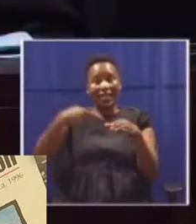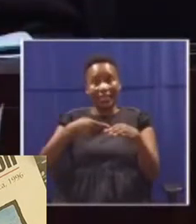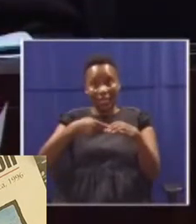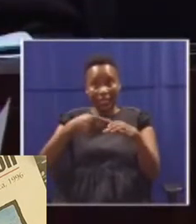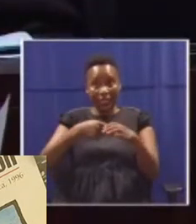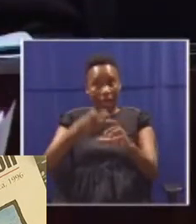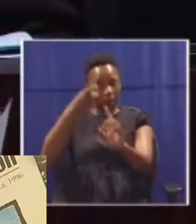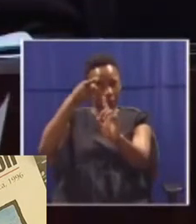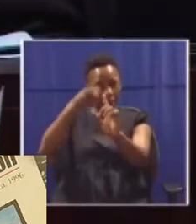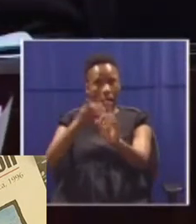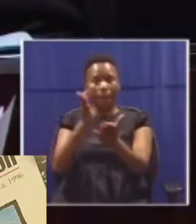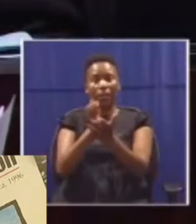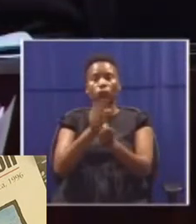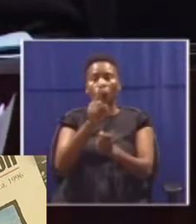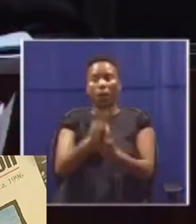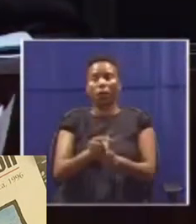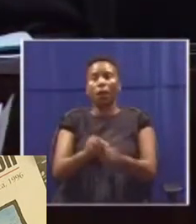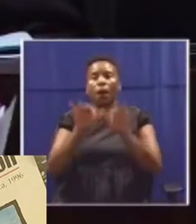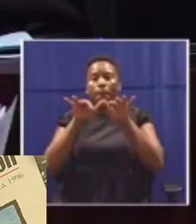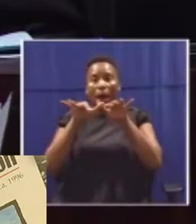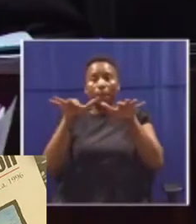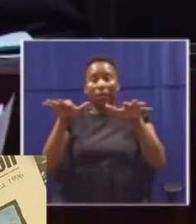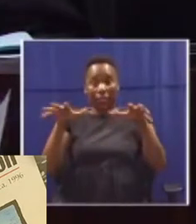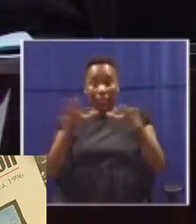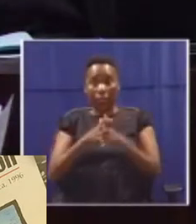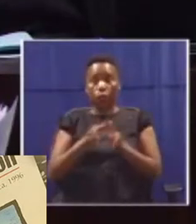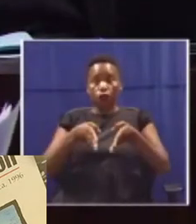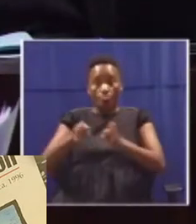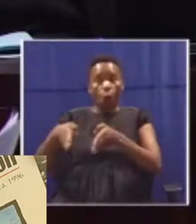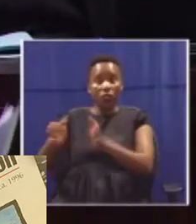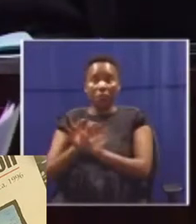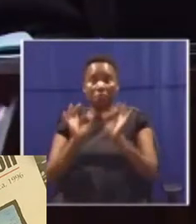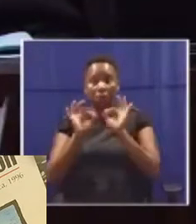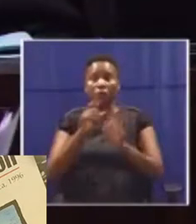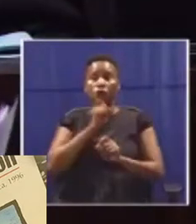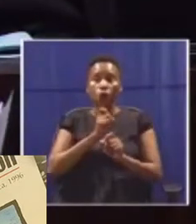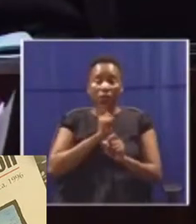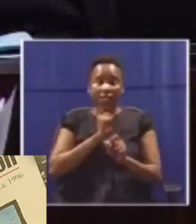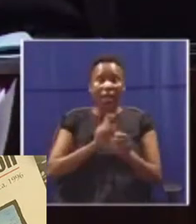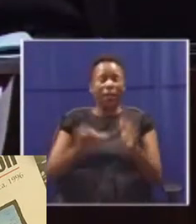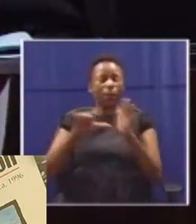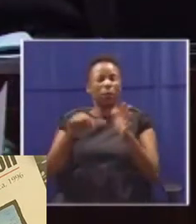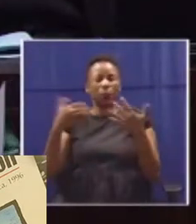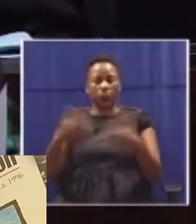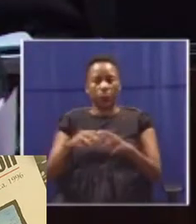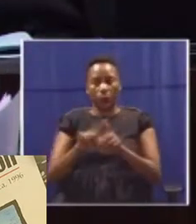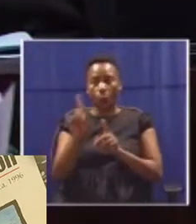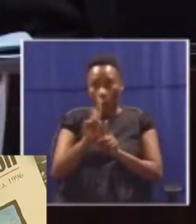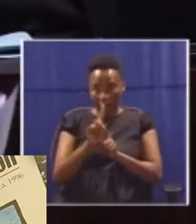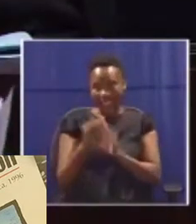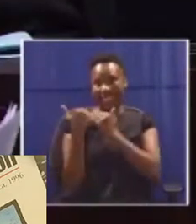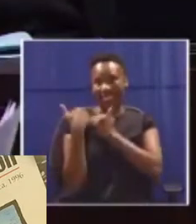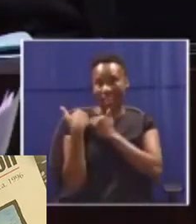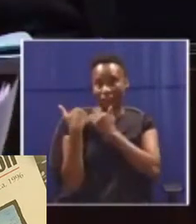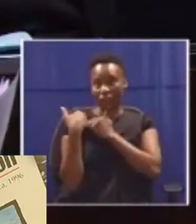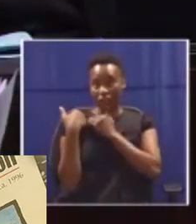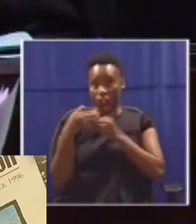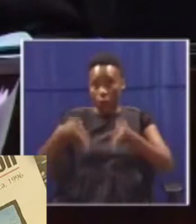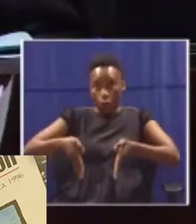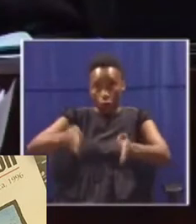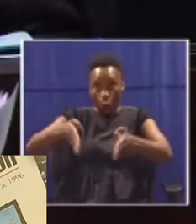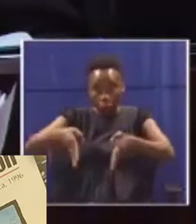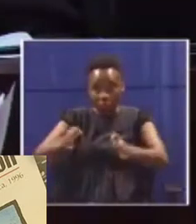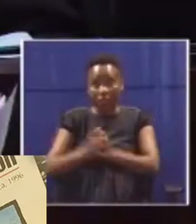towards ensuring proper public road usage and, more importantly, road safety, licensing of